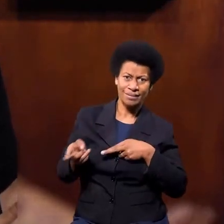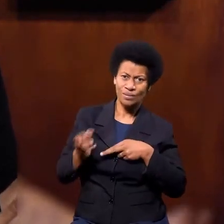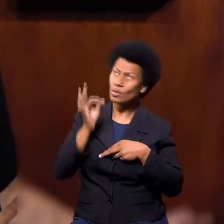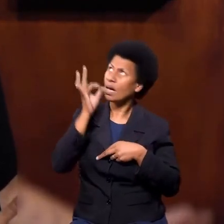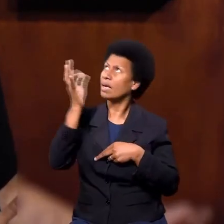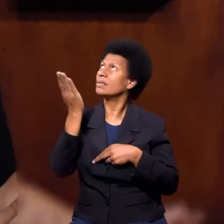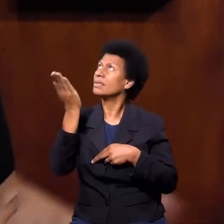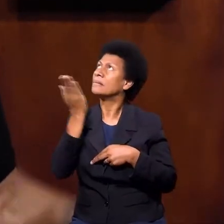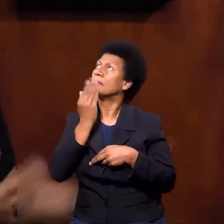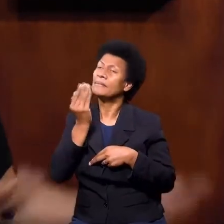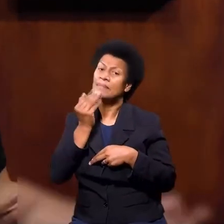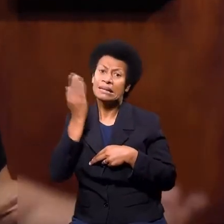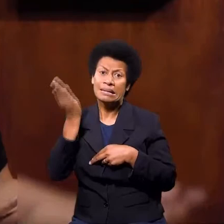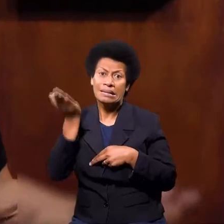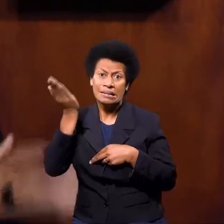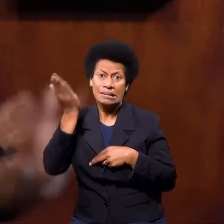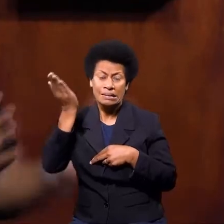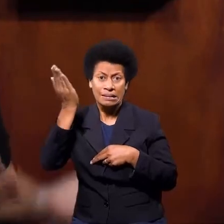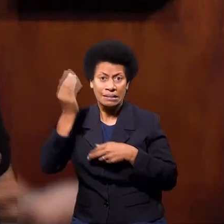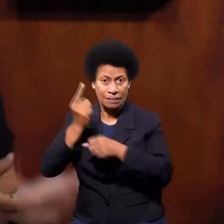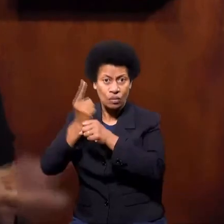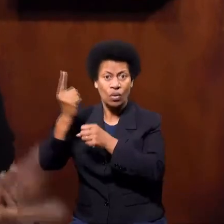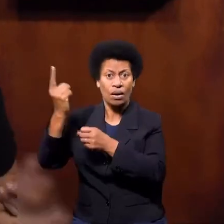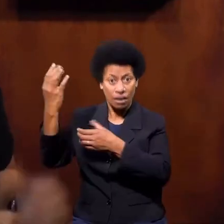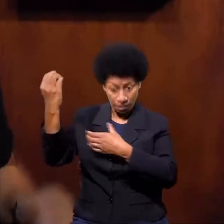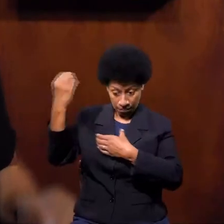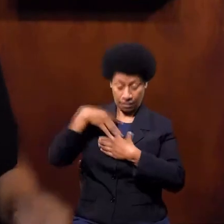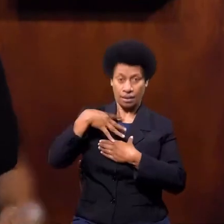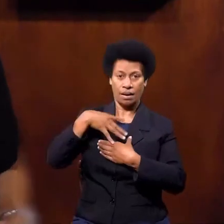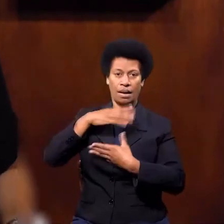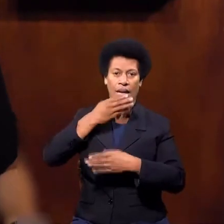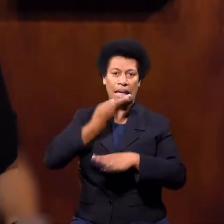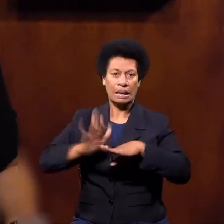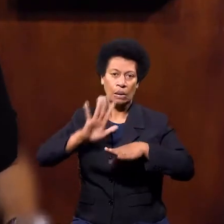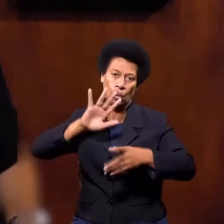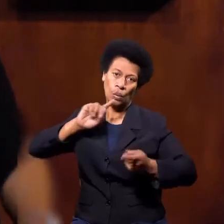the Holy Spirit to be in our lives, and everything will just come as a whole for us. Amen.